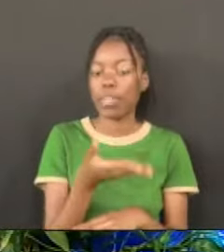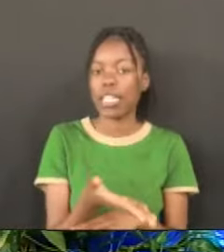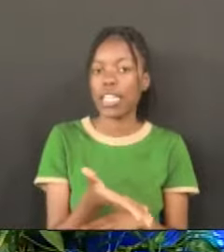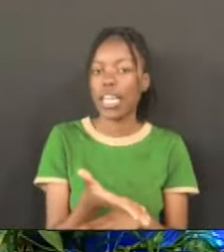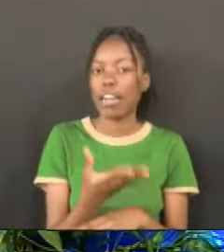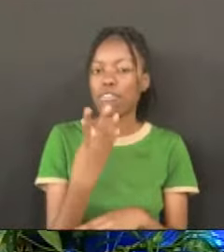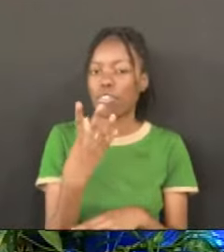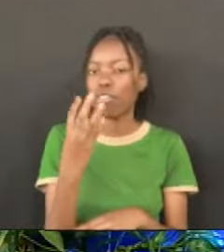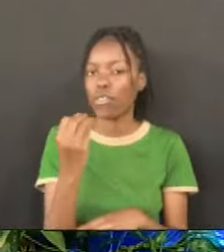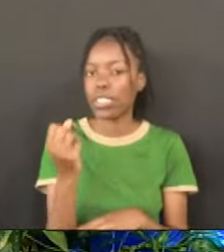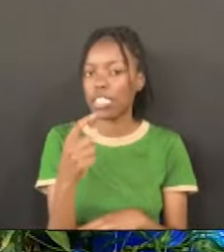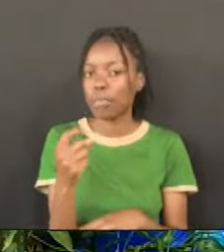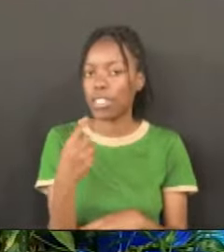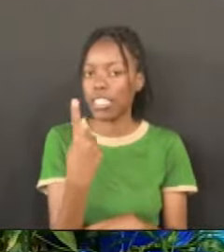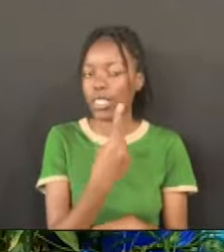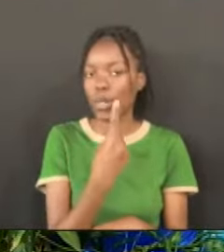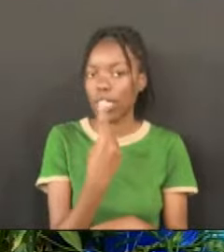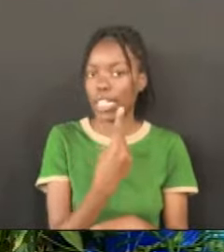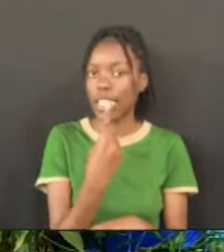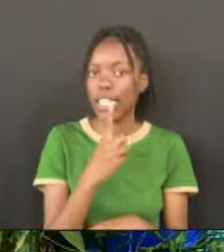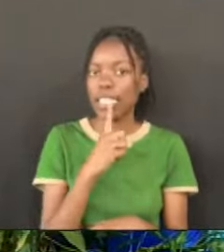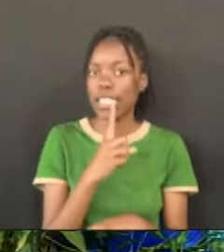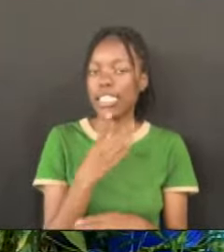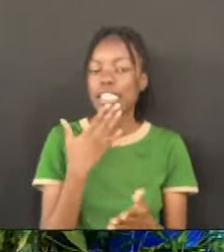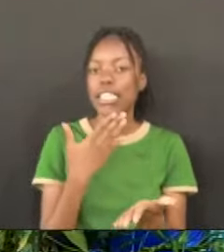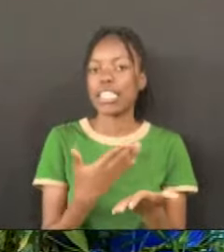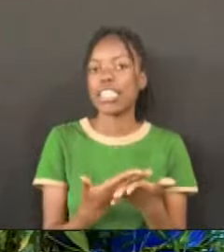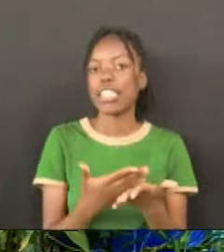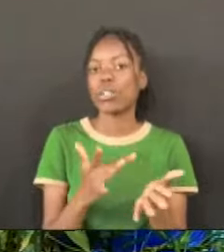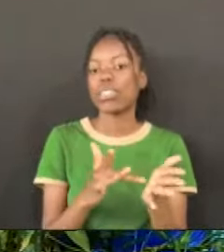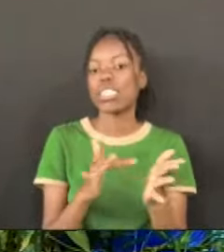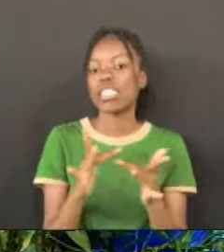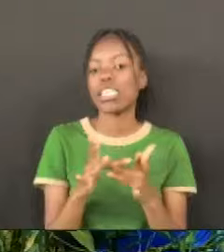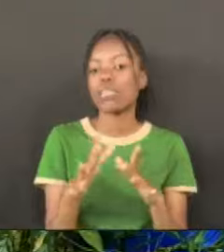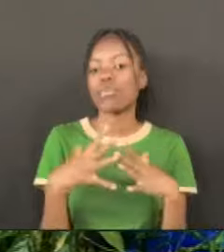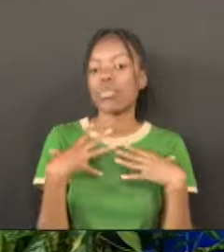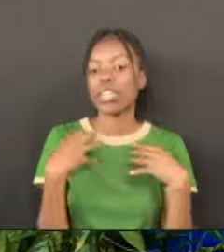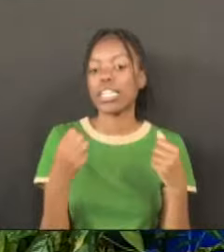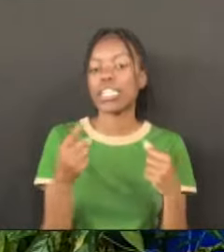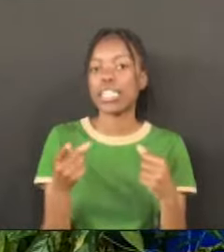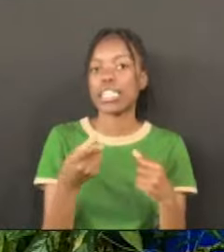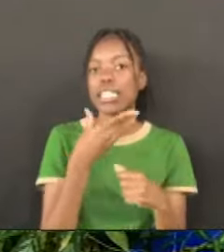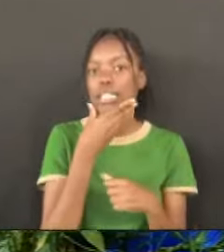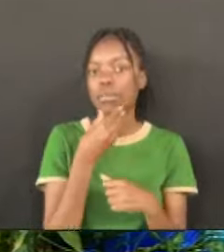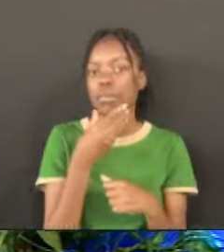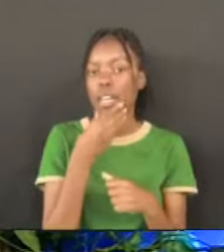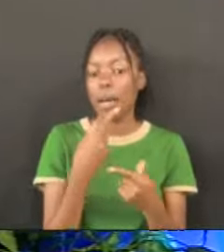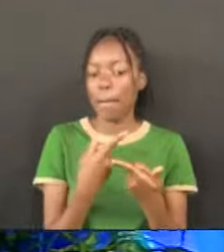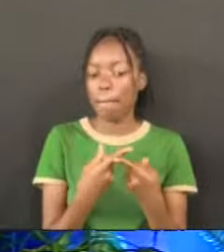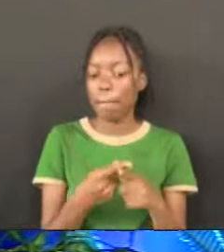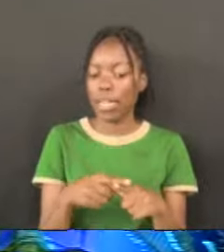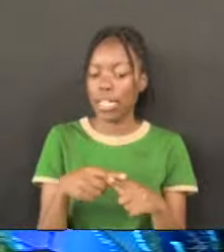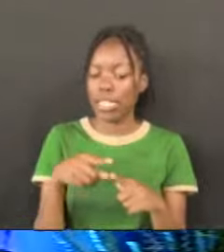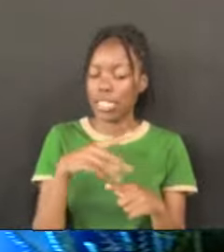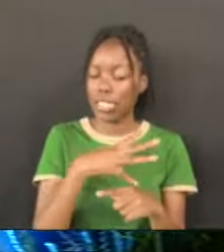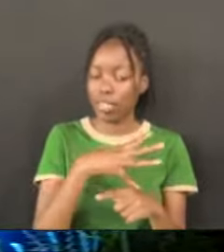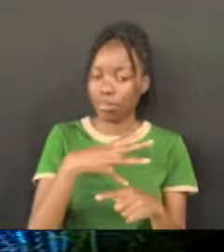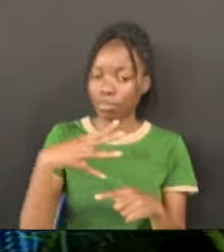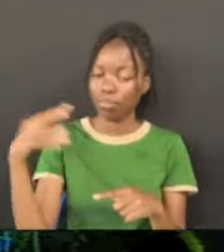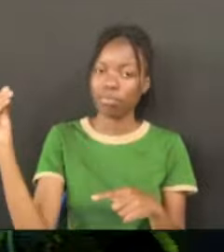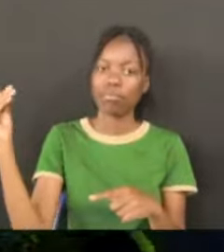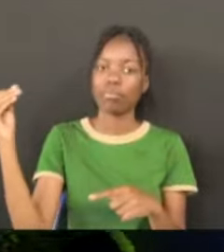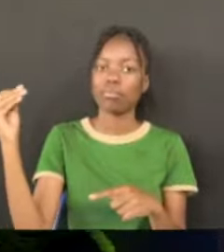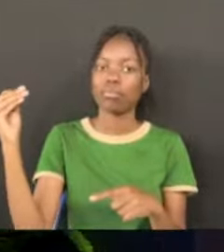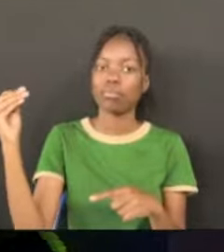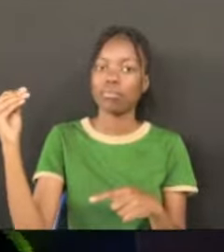minutes. No, they say, thank you, Jesus, for healing this man. But kanyaga kubwa kubwa, teke teke,